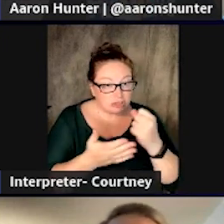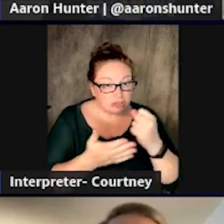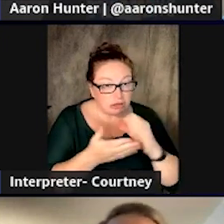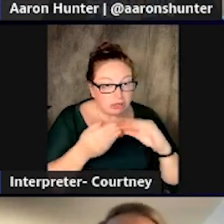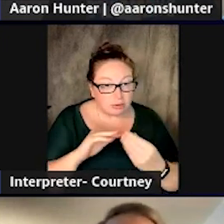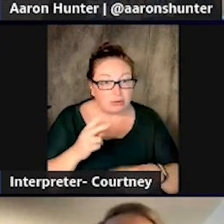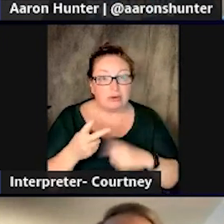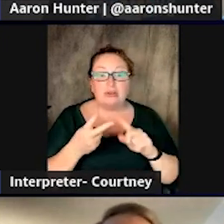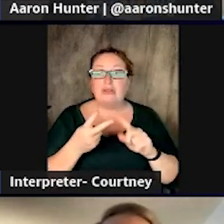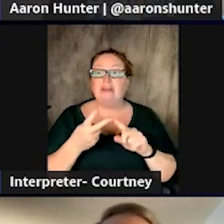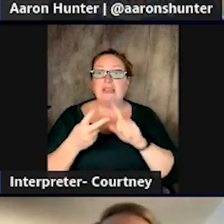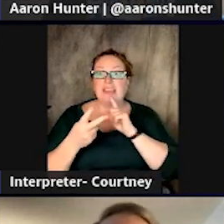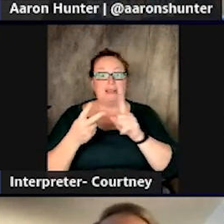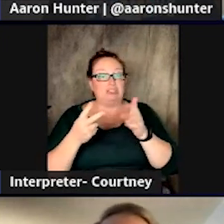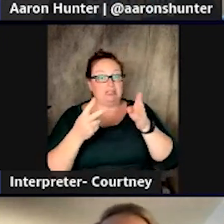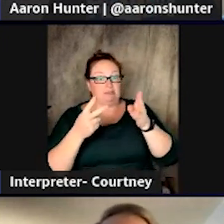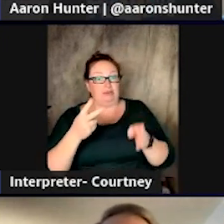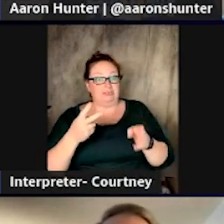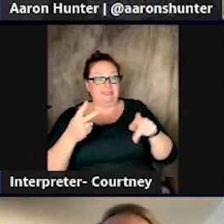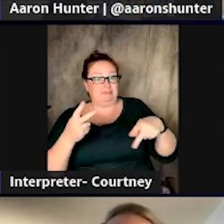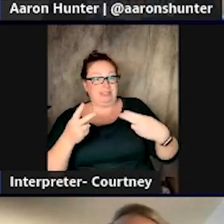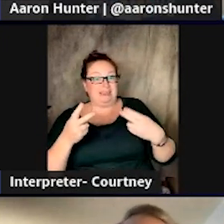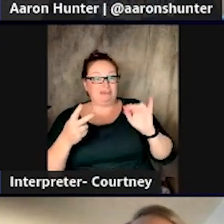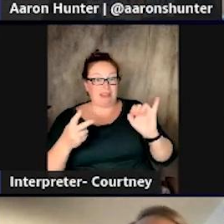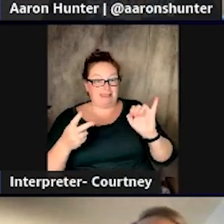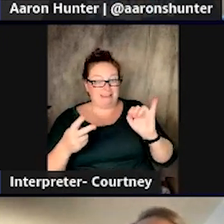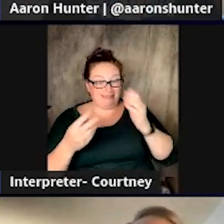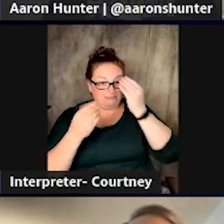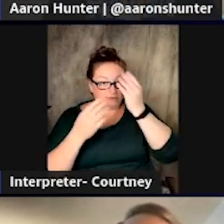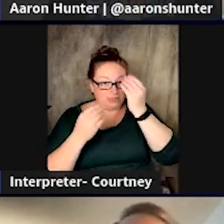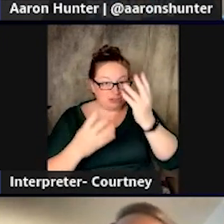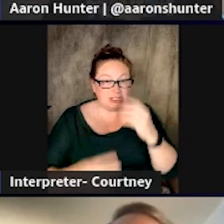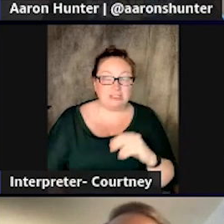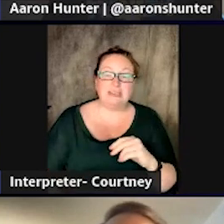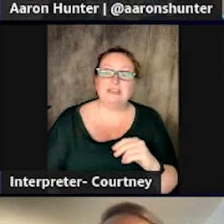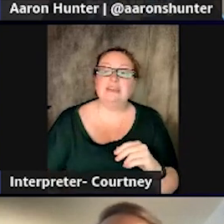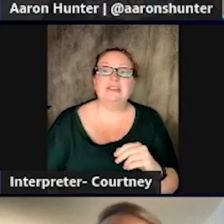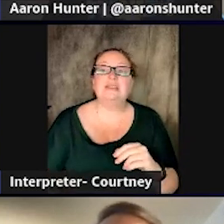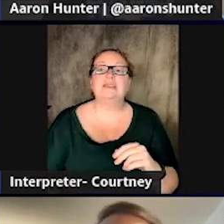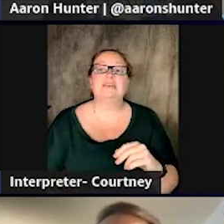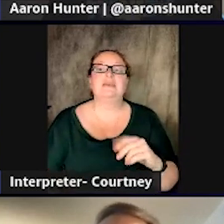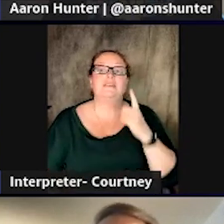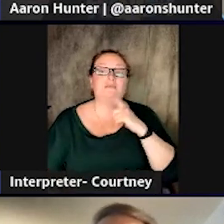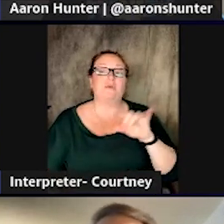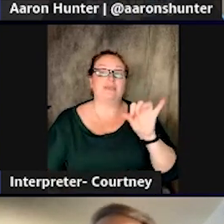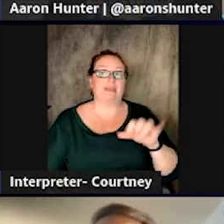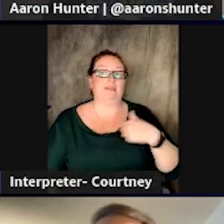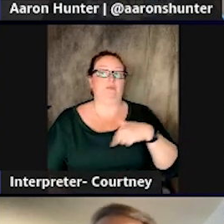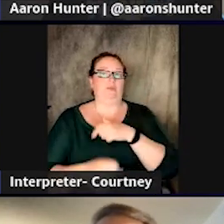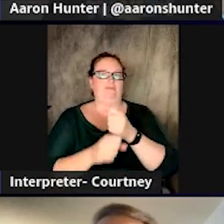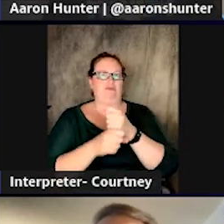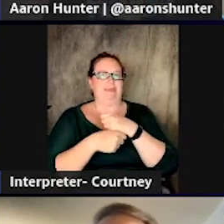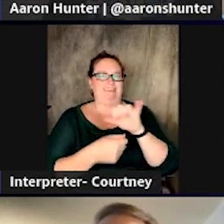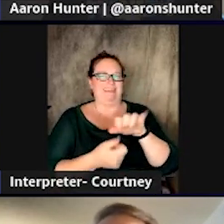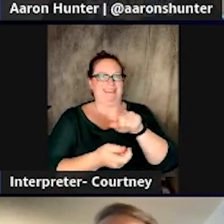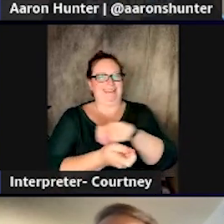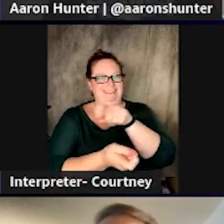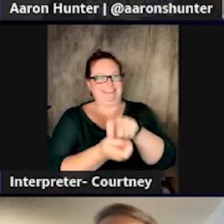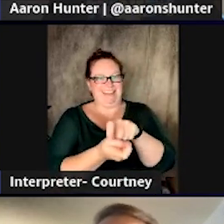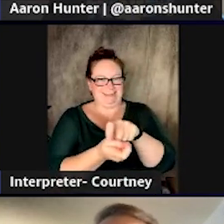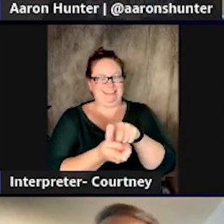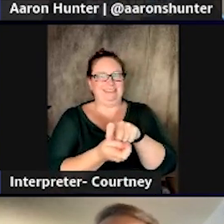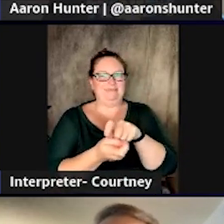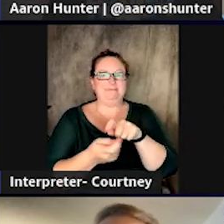actually a person's PHI information? And with that, We've created that exact ability. So